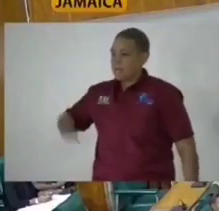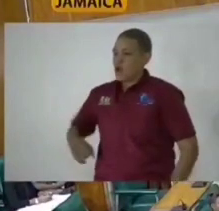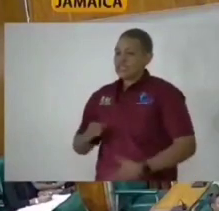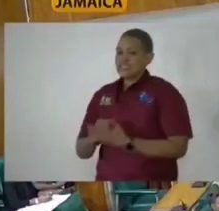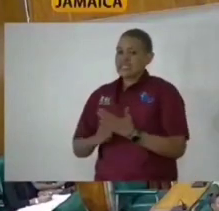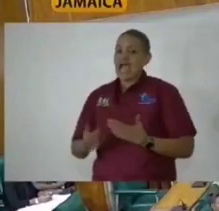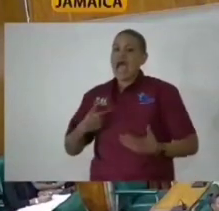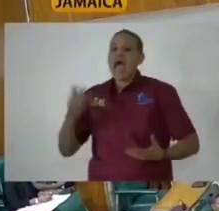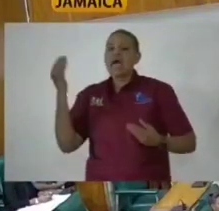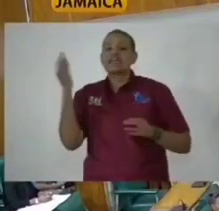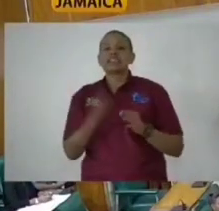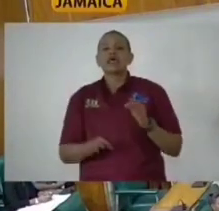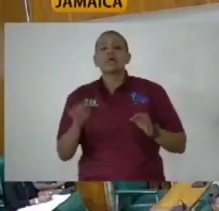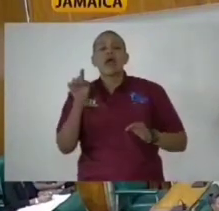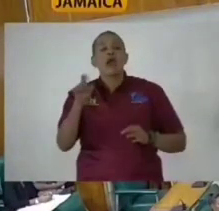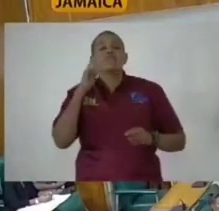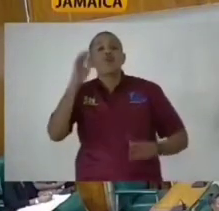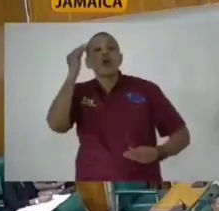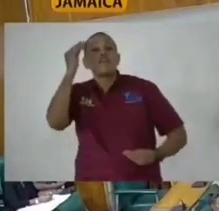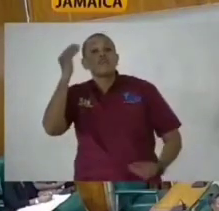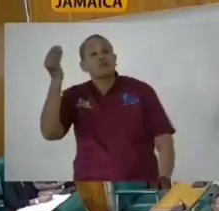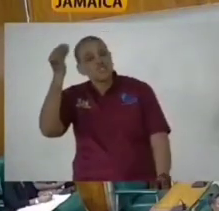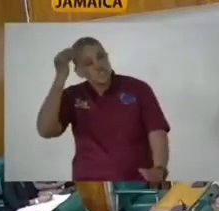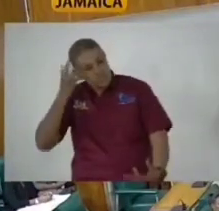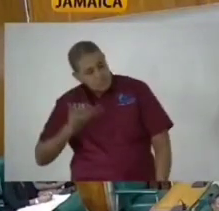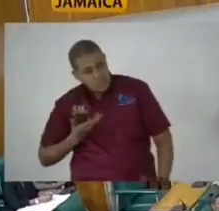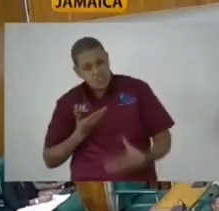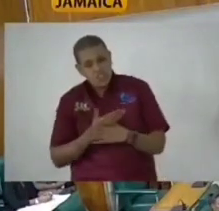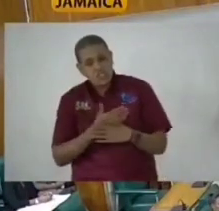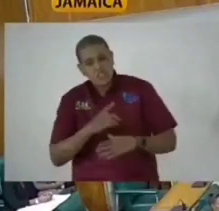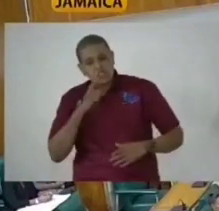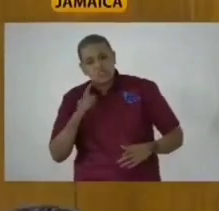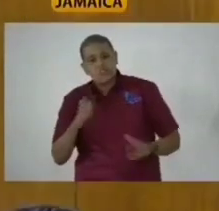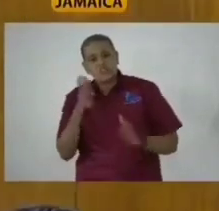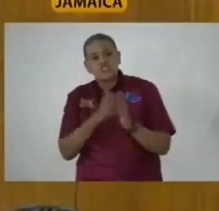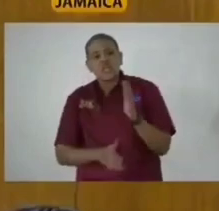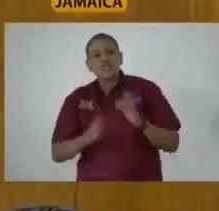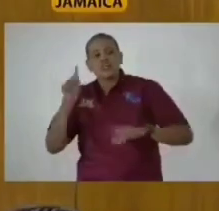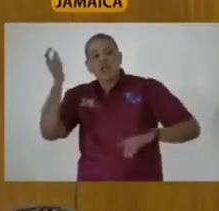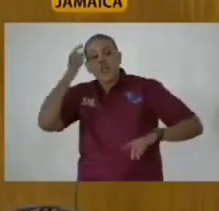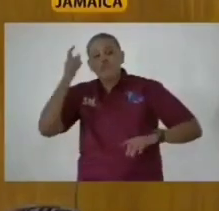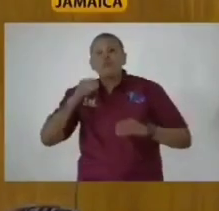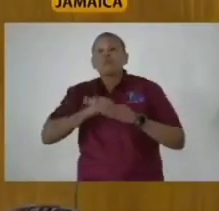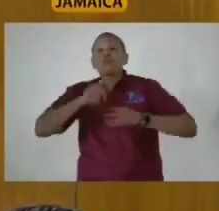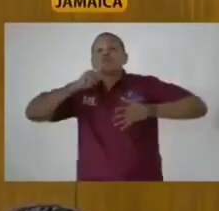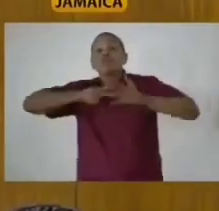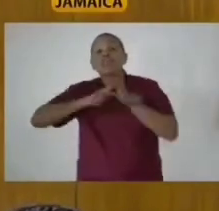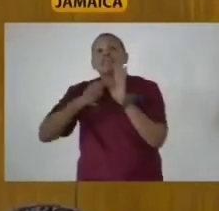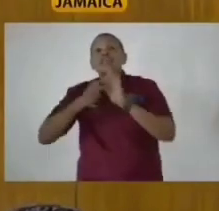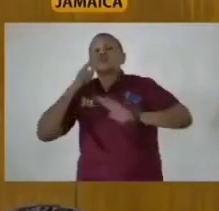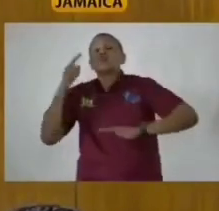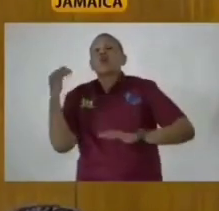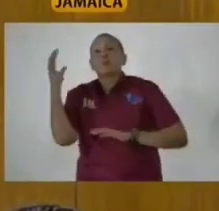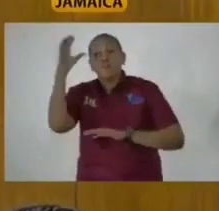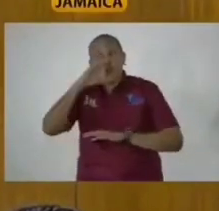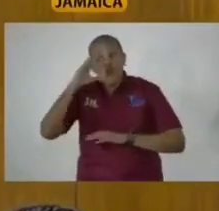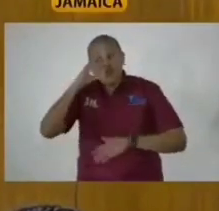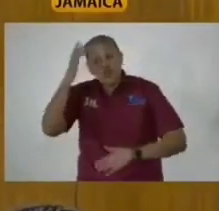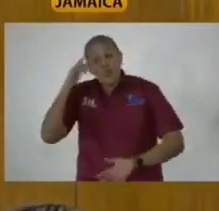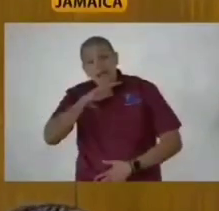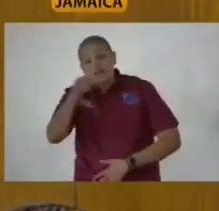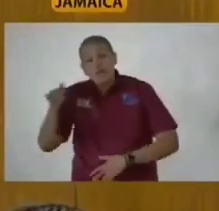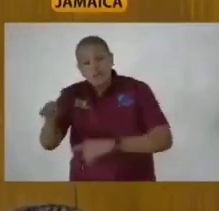simply asked for disclosure as to the amendments to the Charter that the government is intent to pursue, because those affect